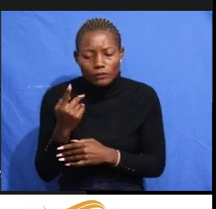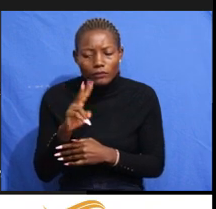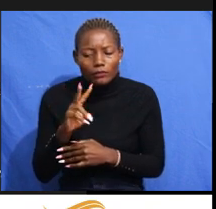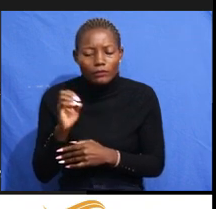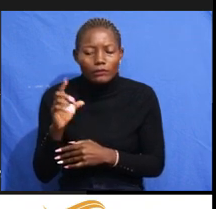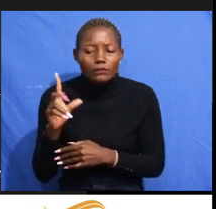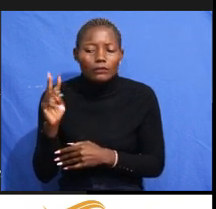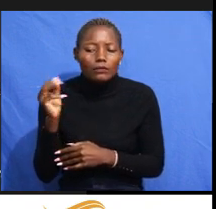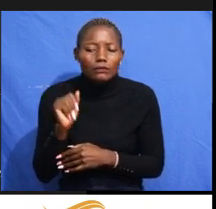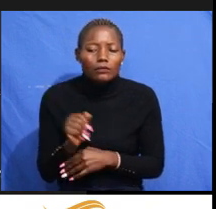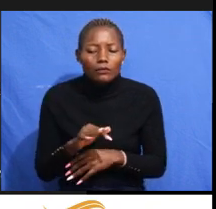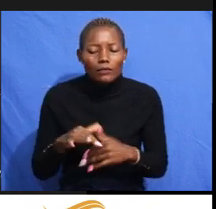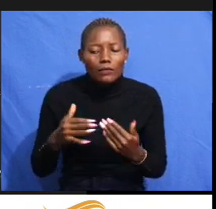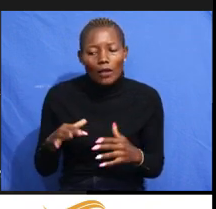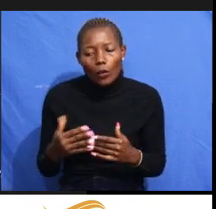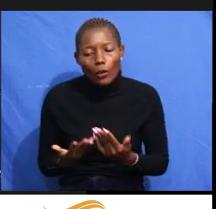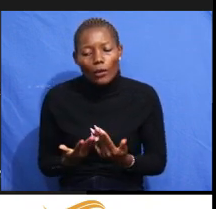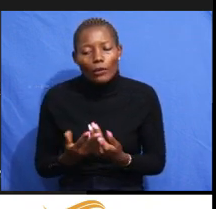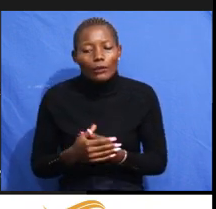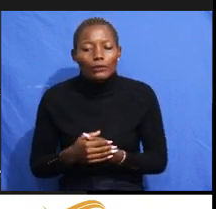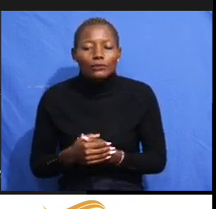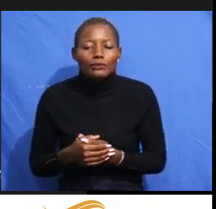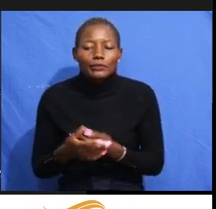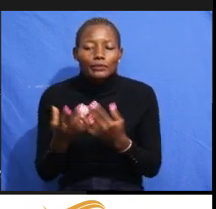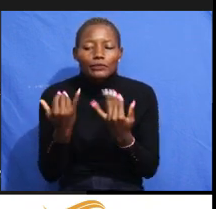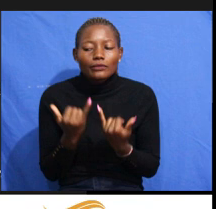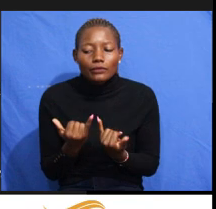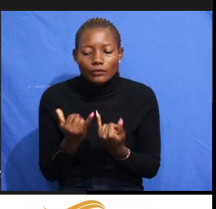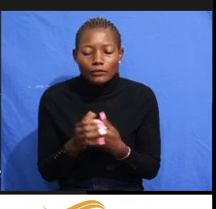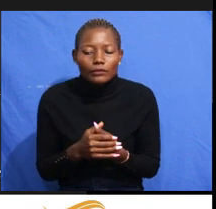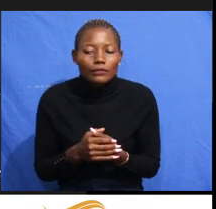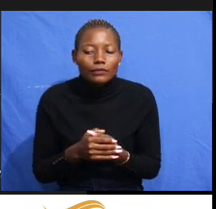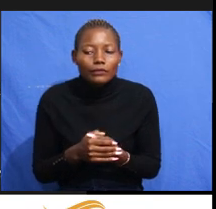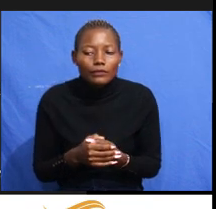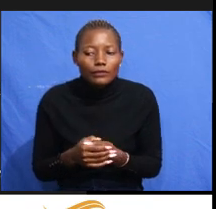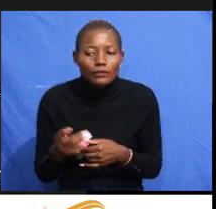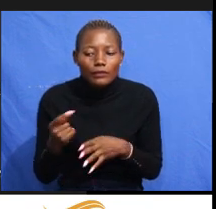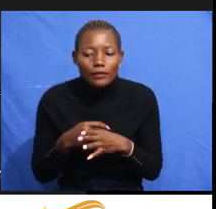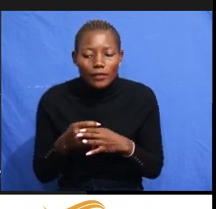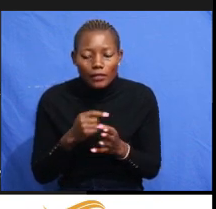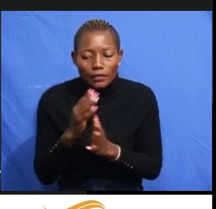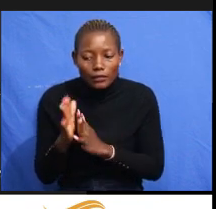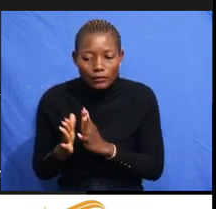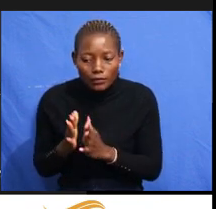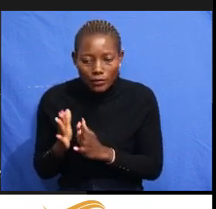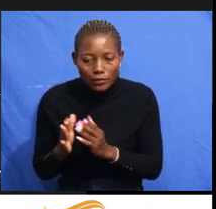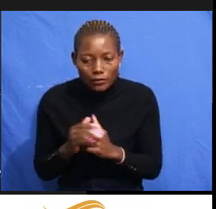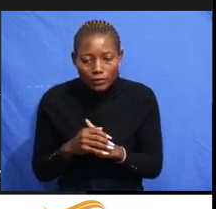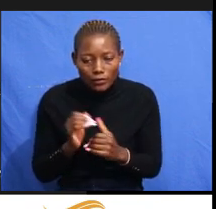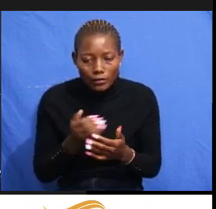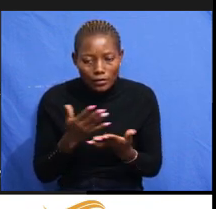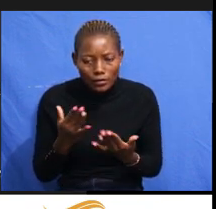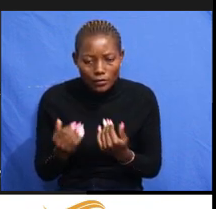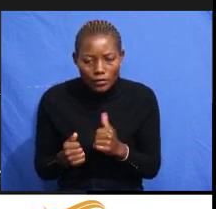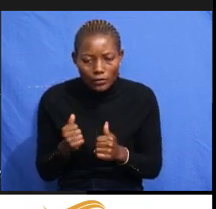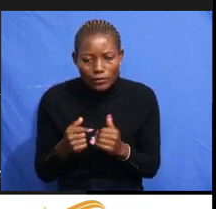to peak. Correct. You see, Correct. yeah. So a training plan is something that is